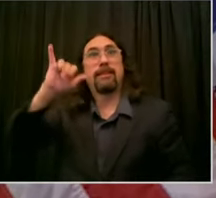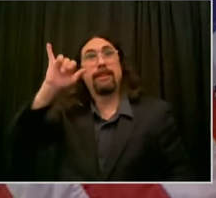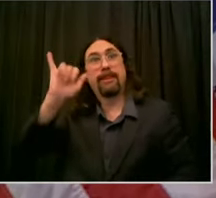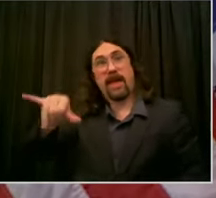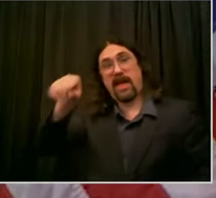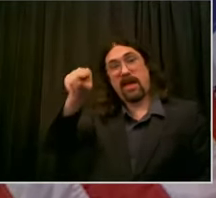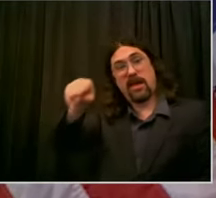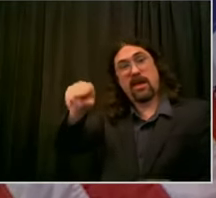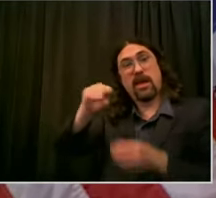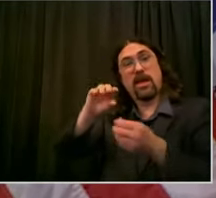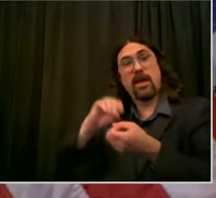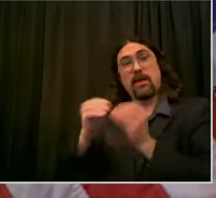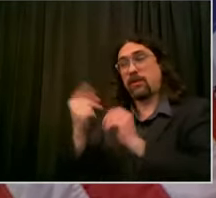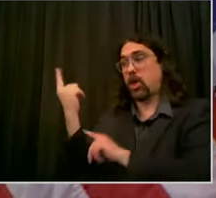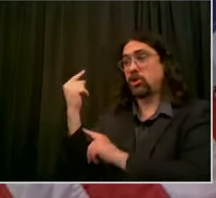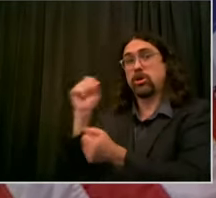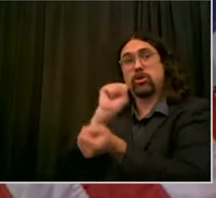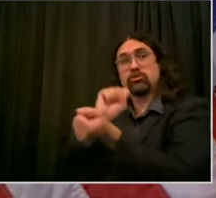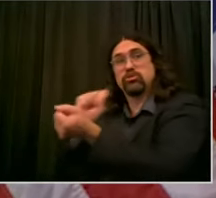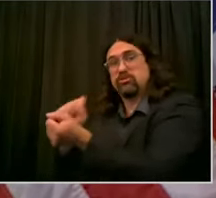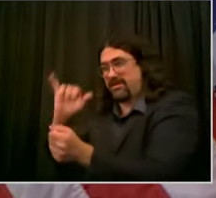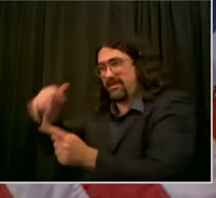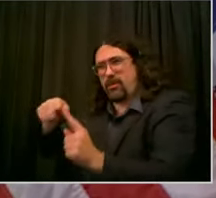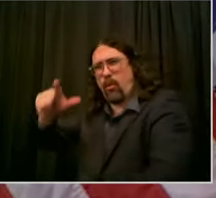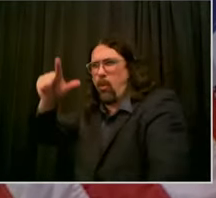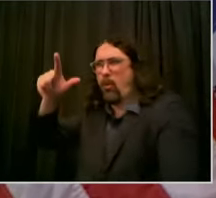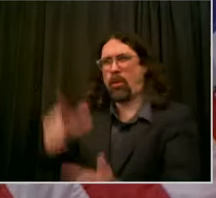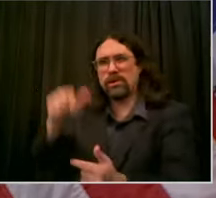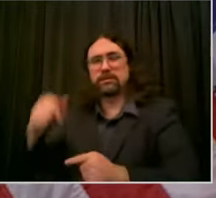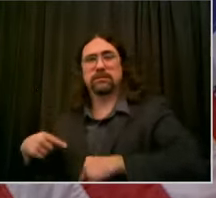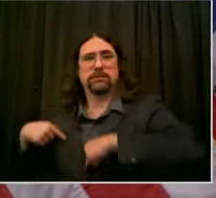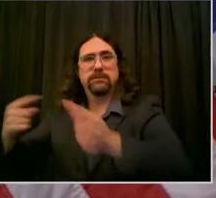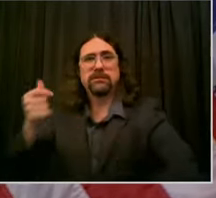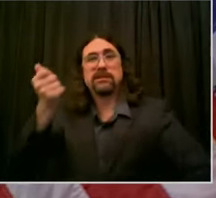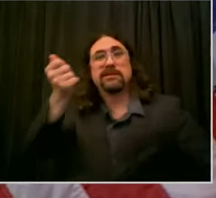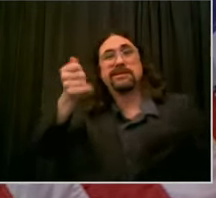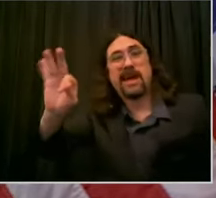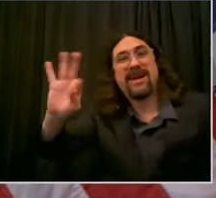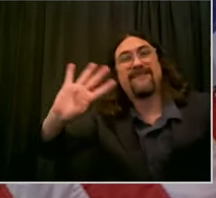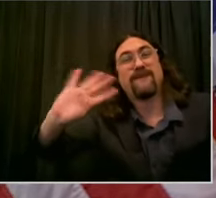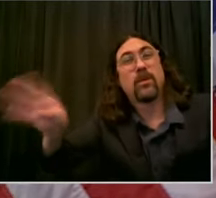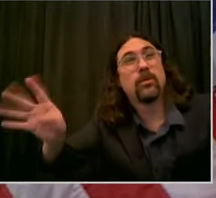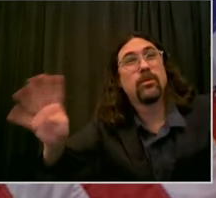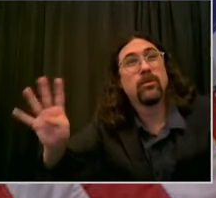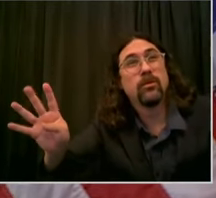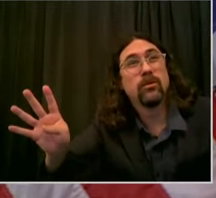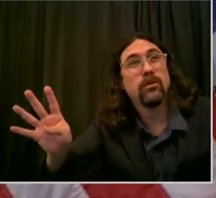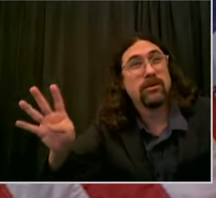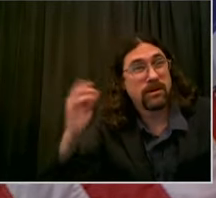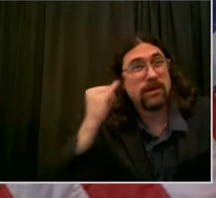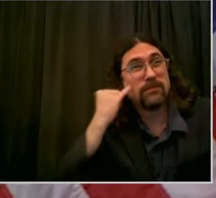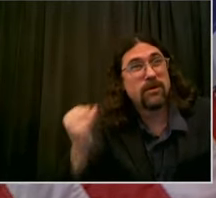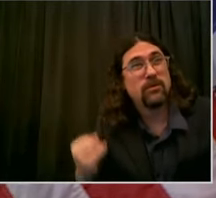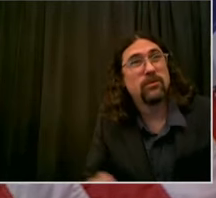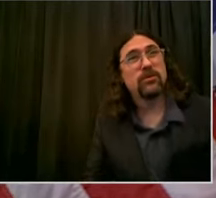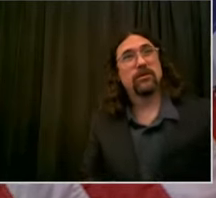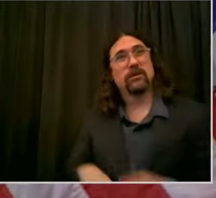make them feel good. These are actual changes that reach everyday people's lives. And that's what we're going to do more of.